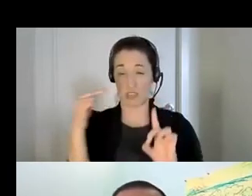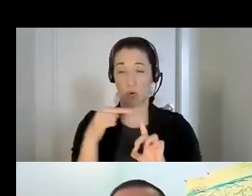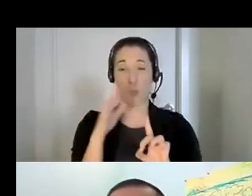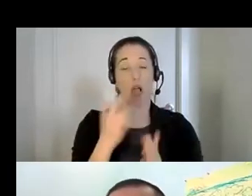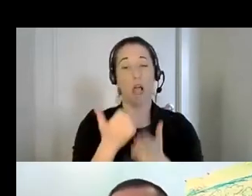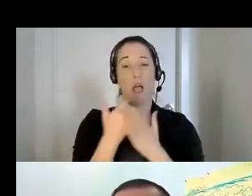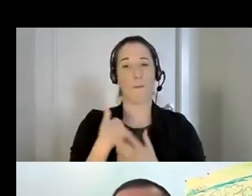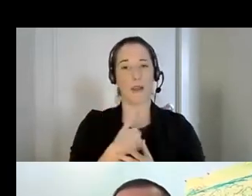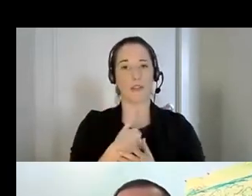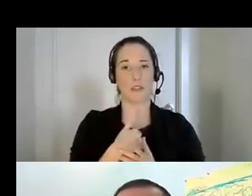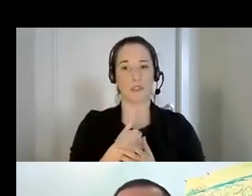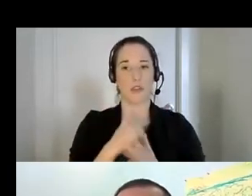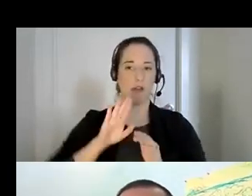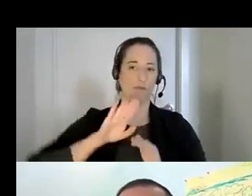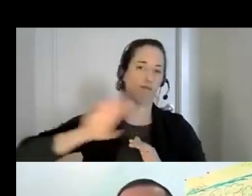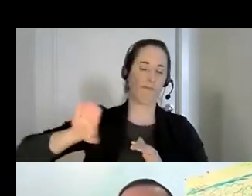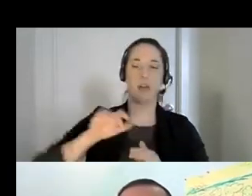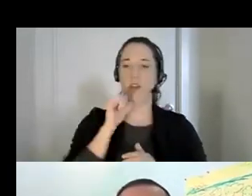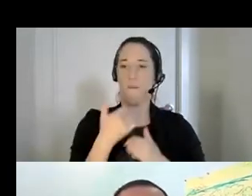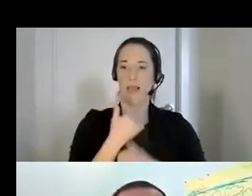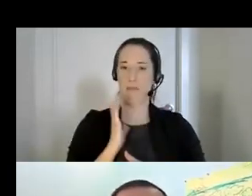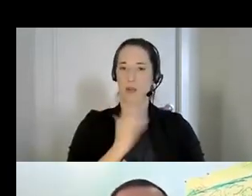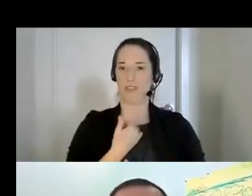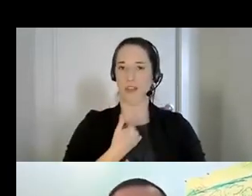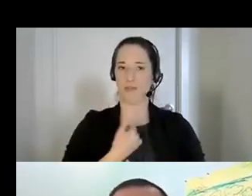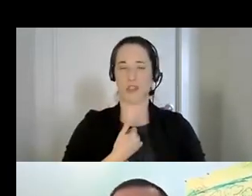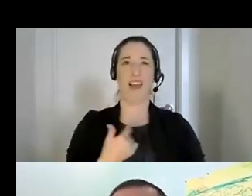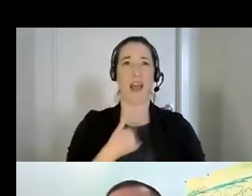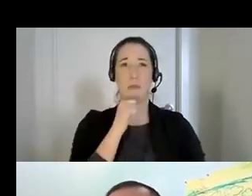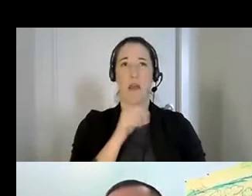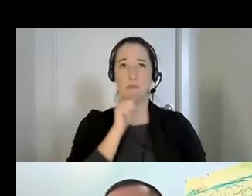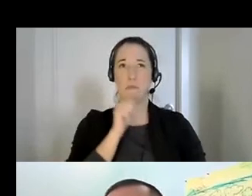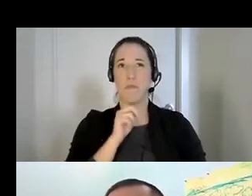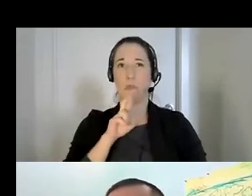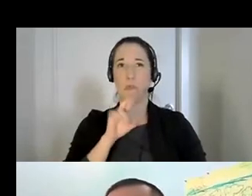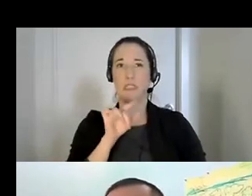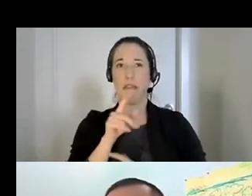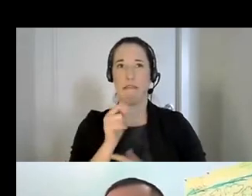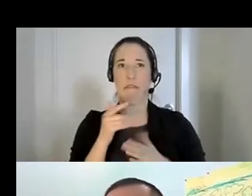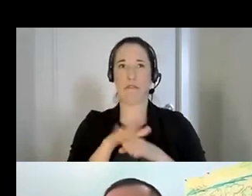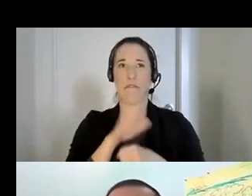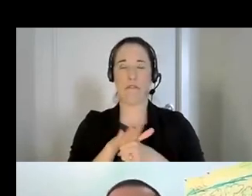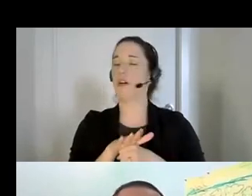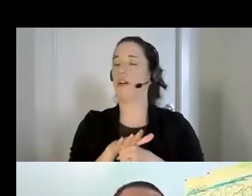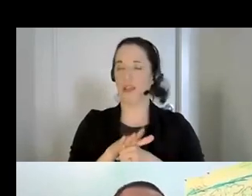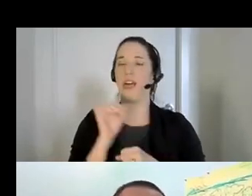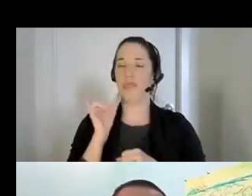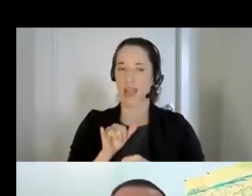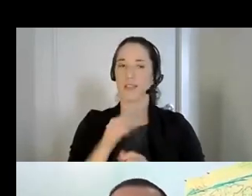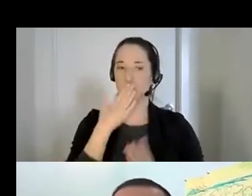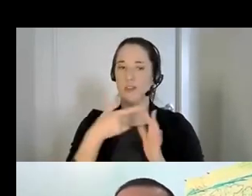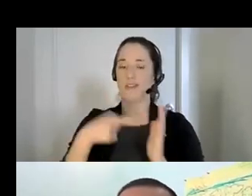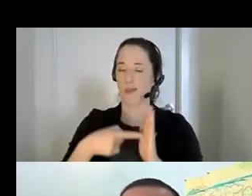blaming ourselves, right, for being not resilient enough. That's healing education. And that's what we need. We